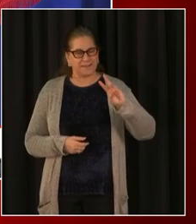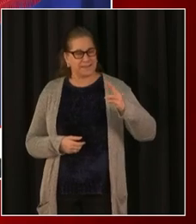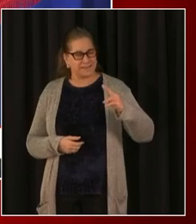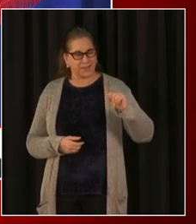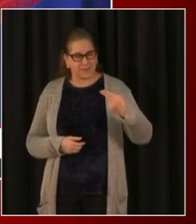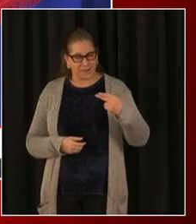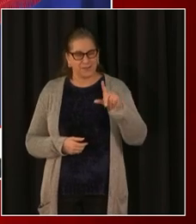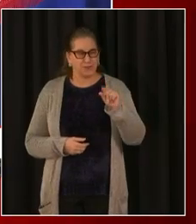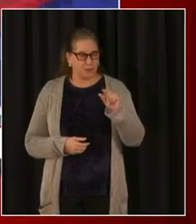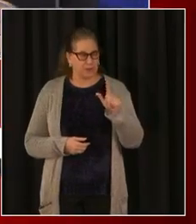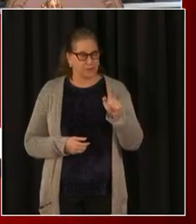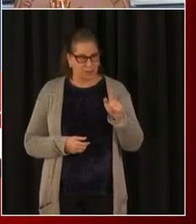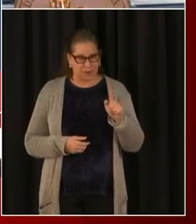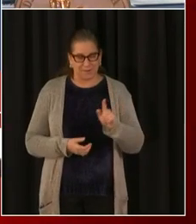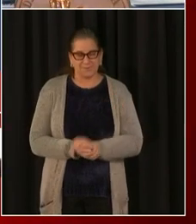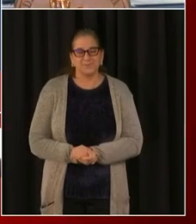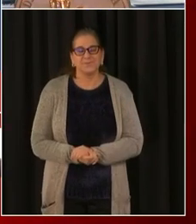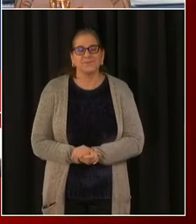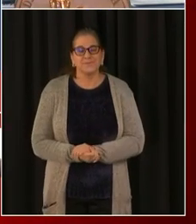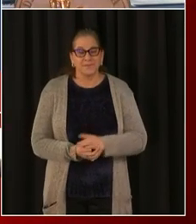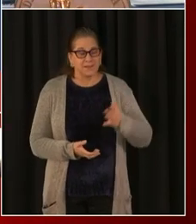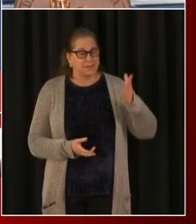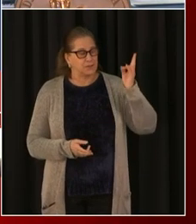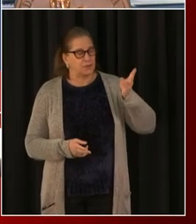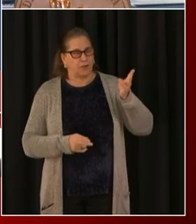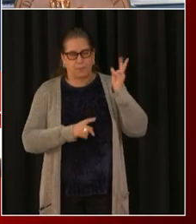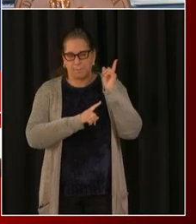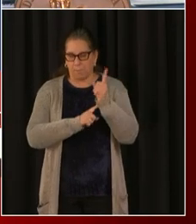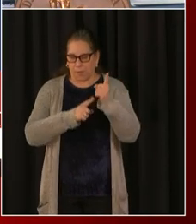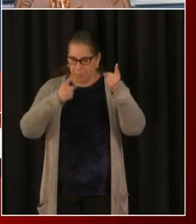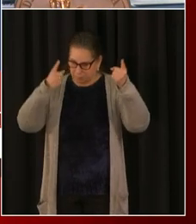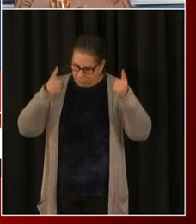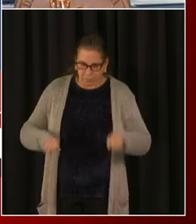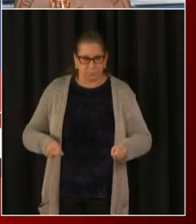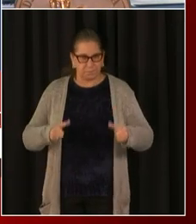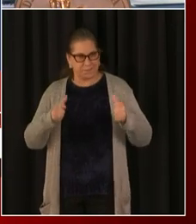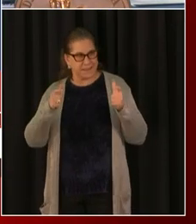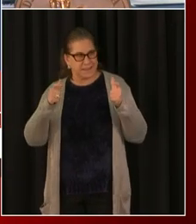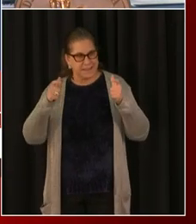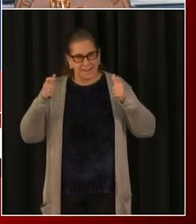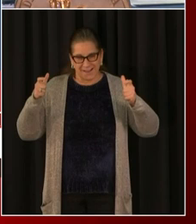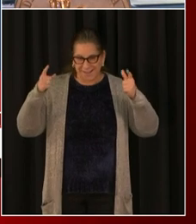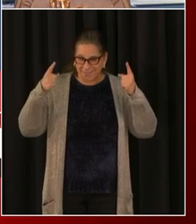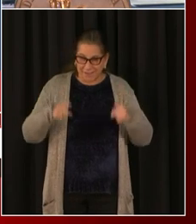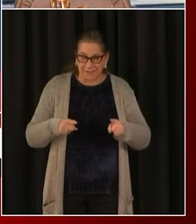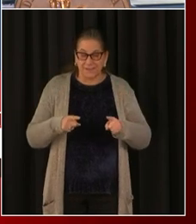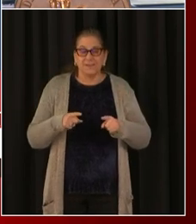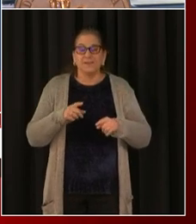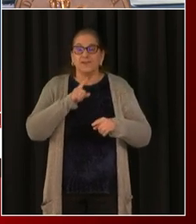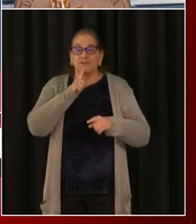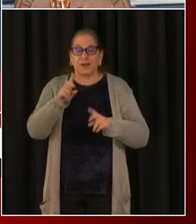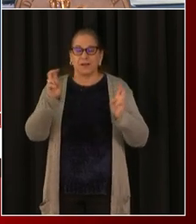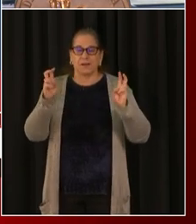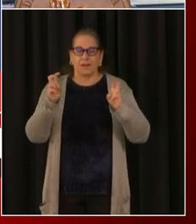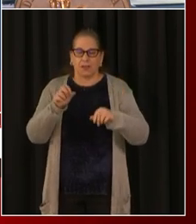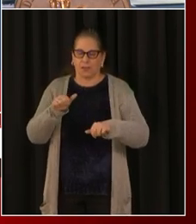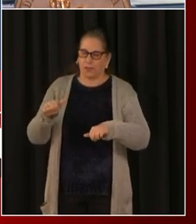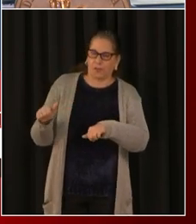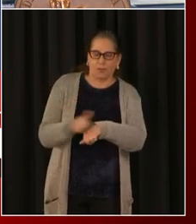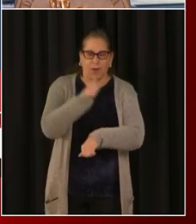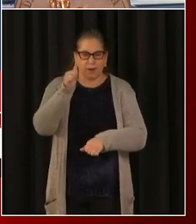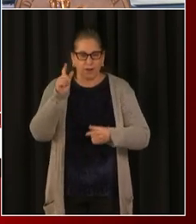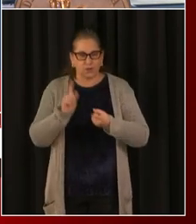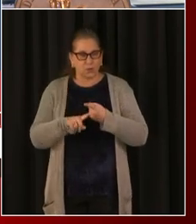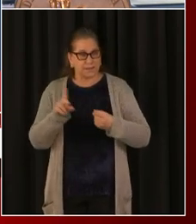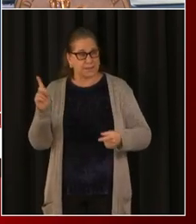is an immediate threat to our democracy, we also know that there is imminent hope, and we will get through this period. We